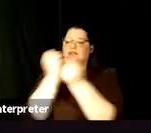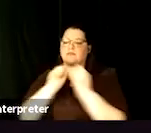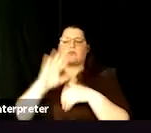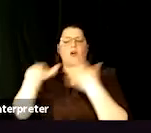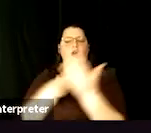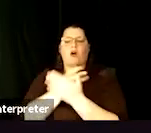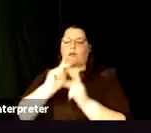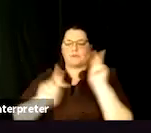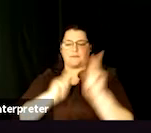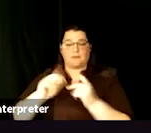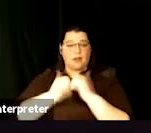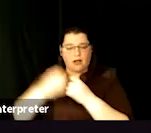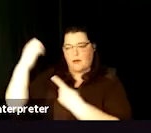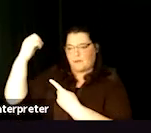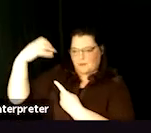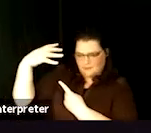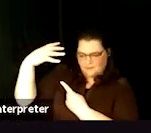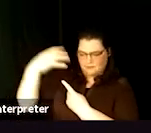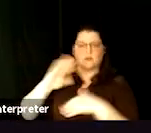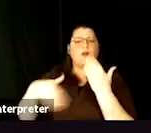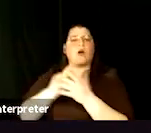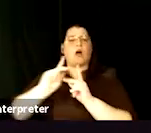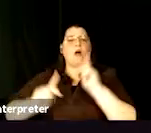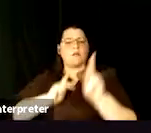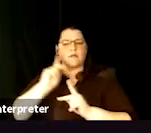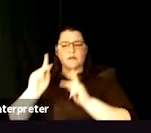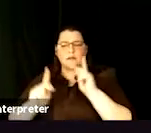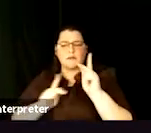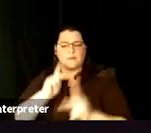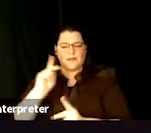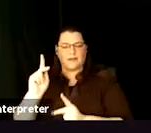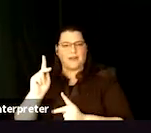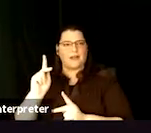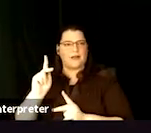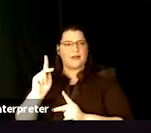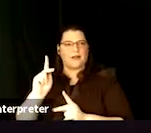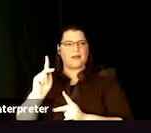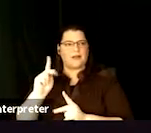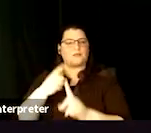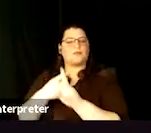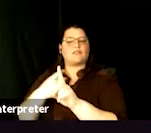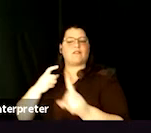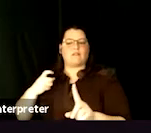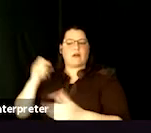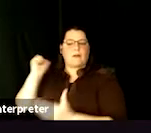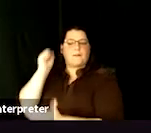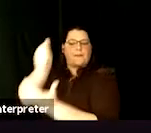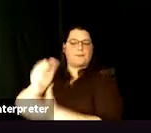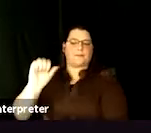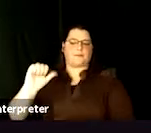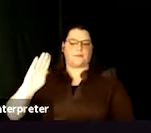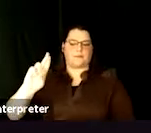peoples of the earth may be numbered among the offspring of Abraham and rejoice in the inheritance of Israel through